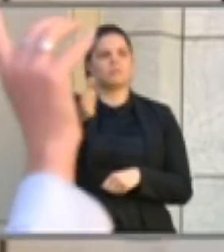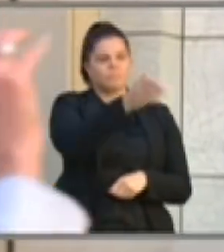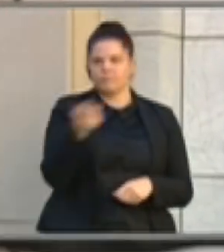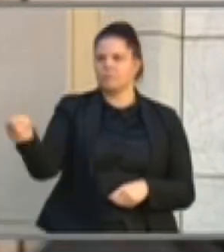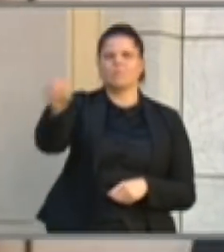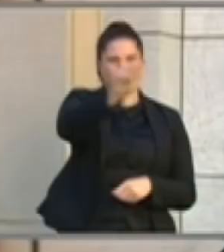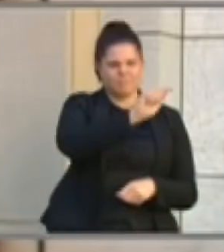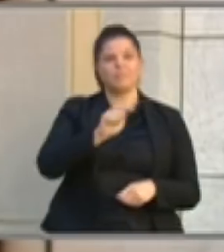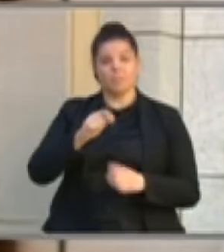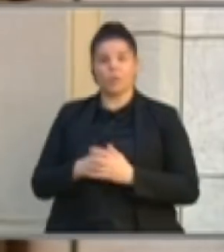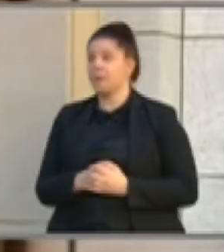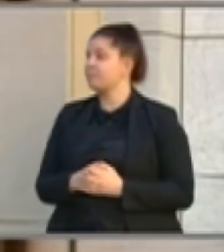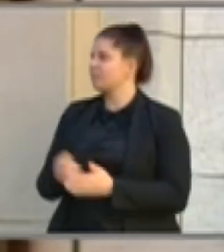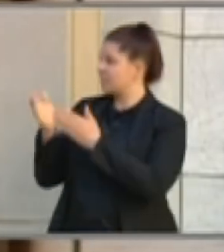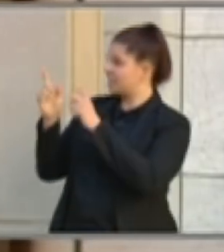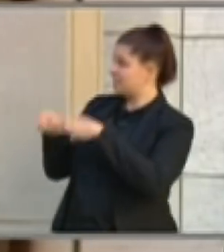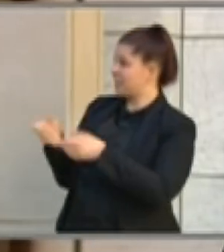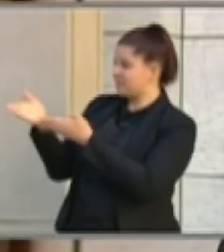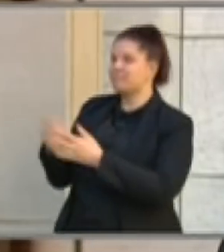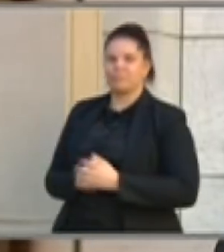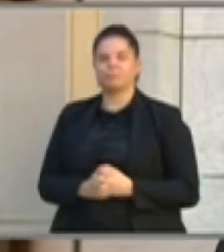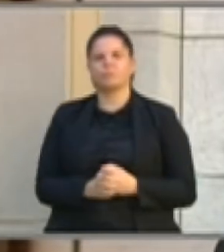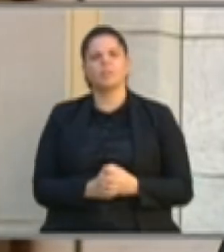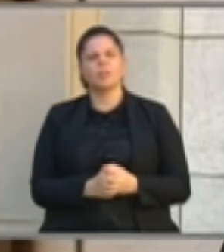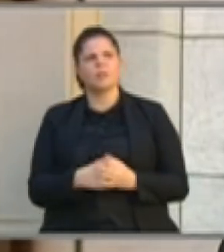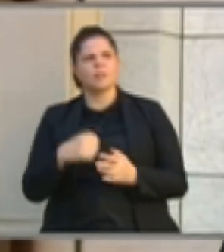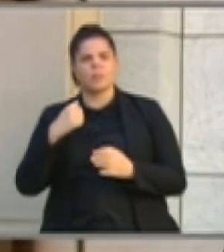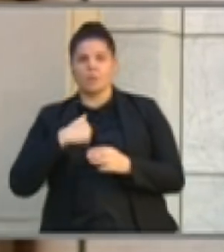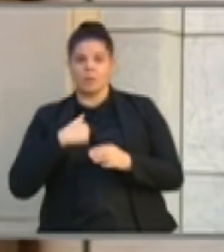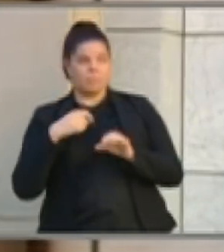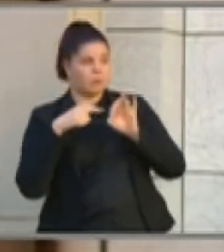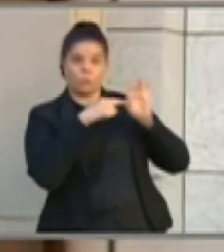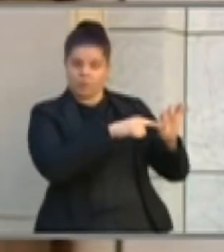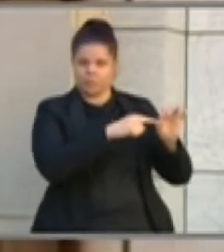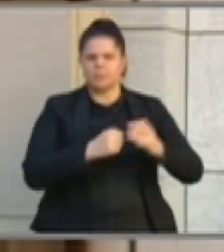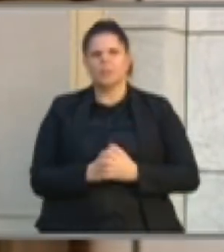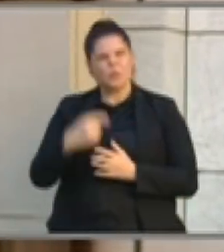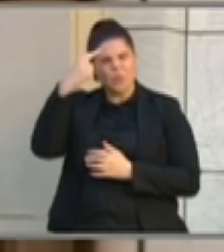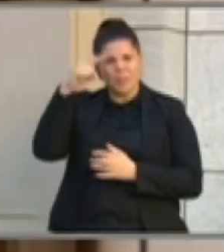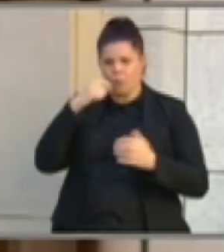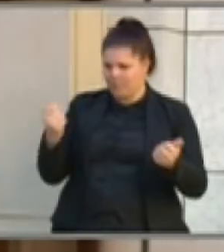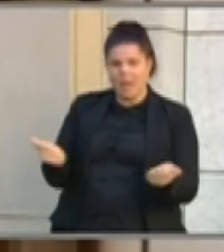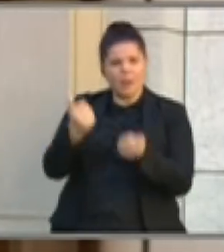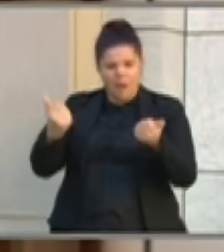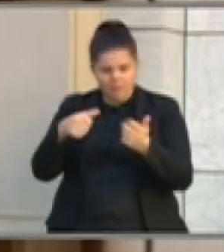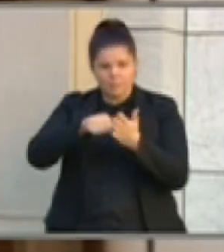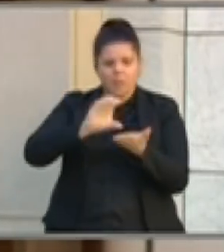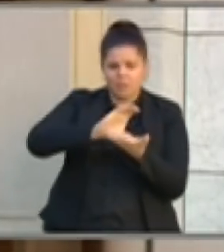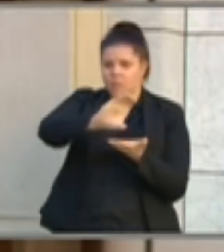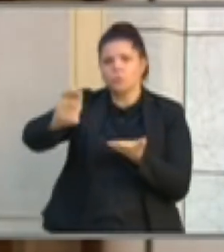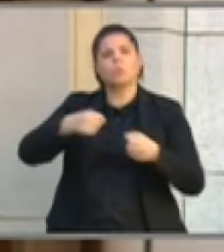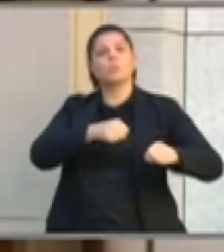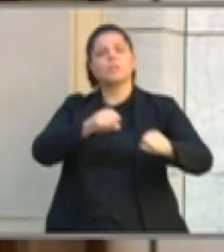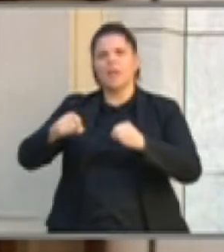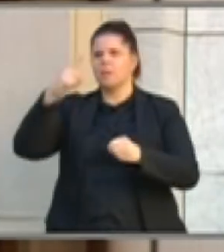so might start with you, Dave, if that's all right. Well, I guess the question is this going to be enough, do you think, to shield workers and